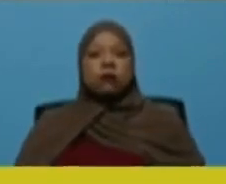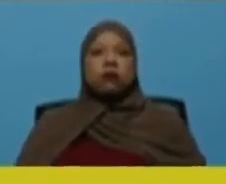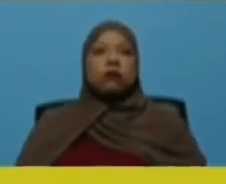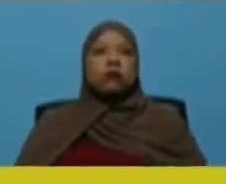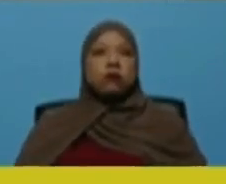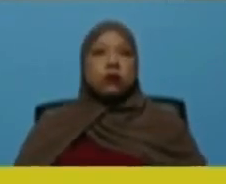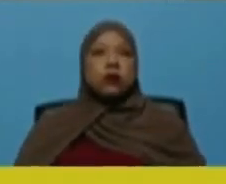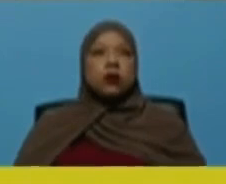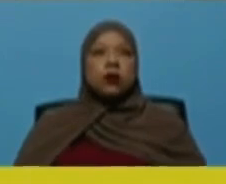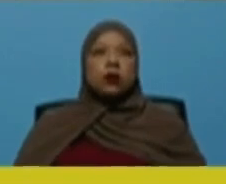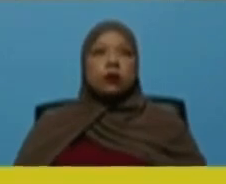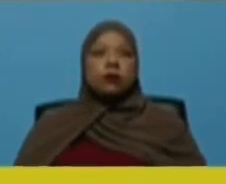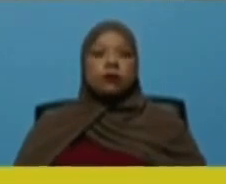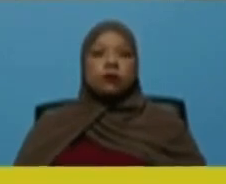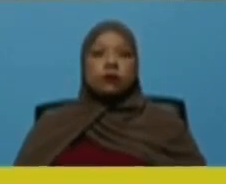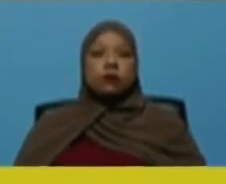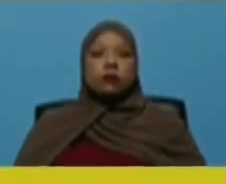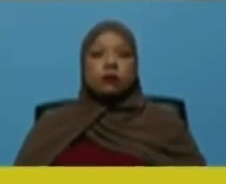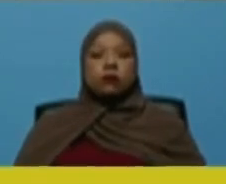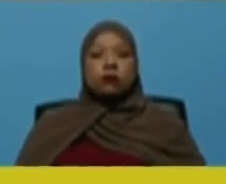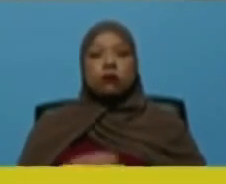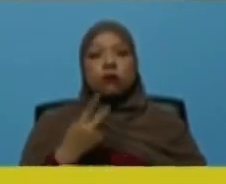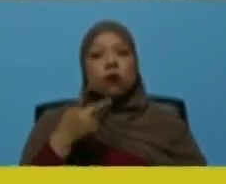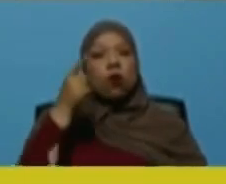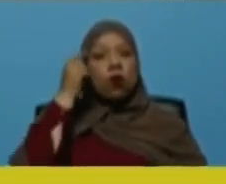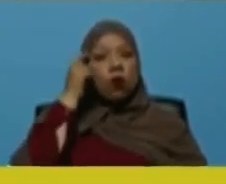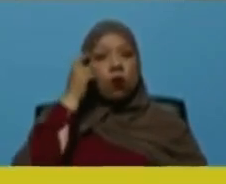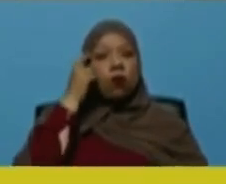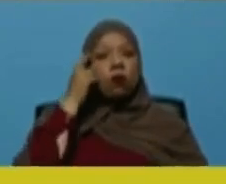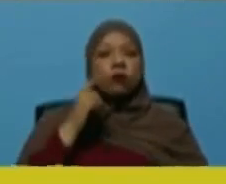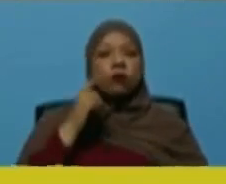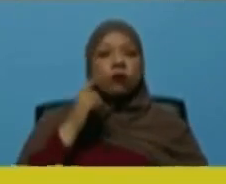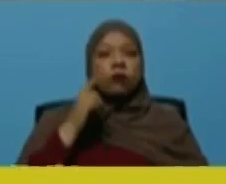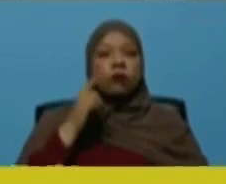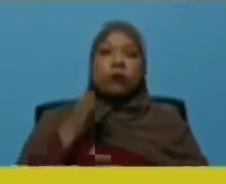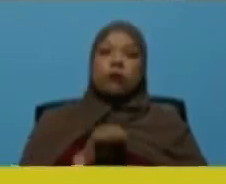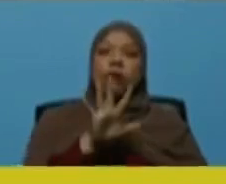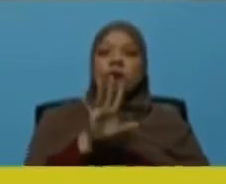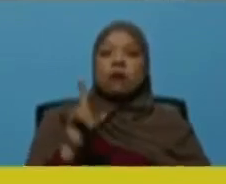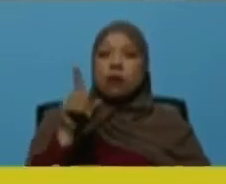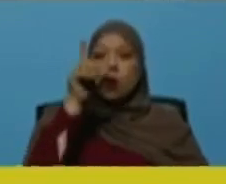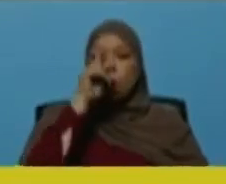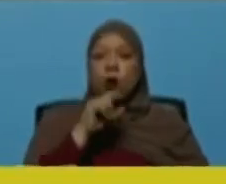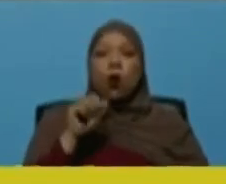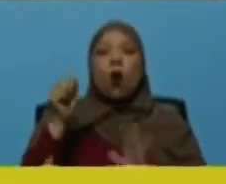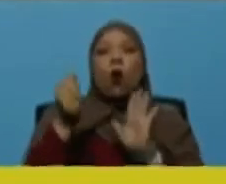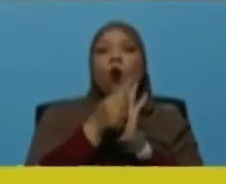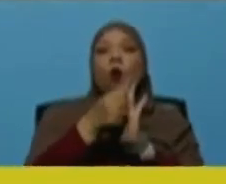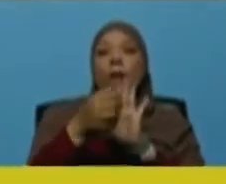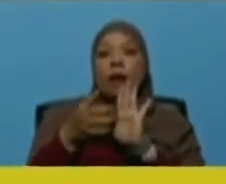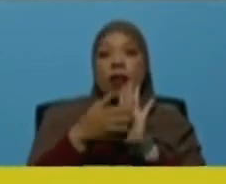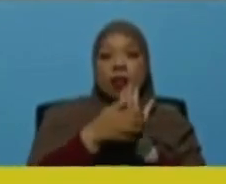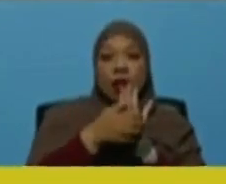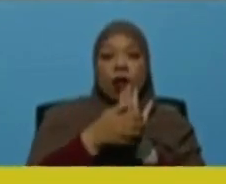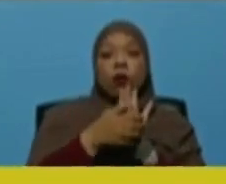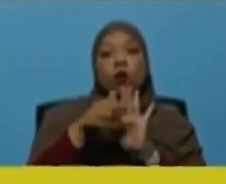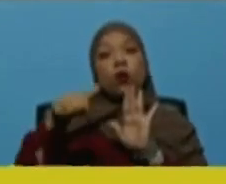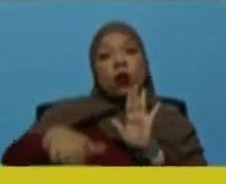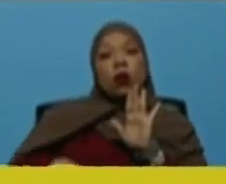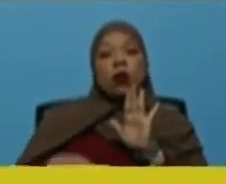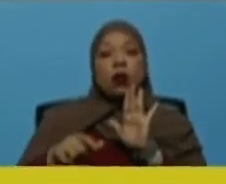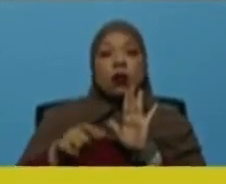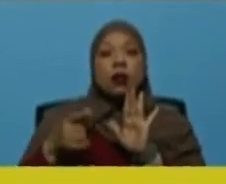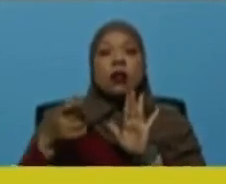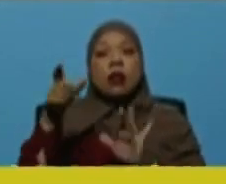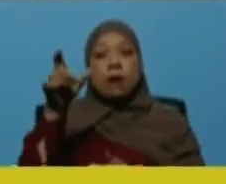regimes. Barely 2 days ago, we were commemorated 51 years of the fascist coup d'etat